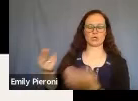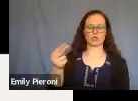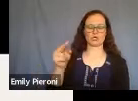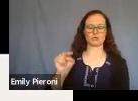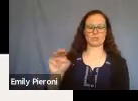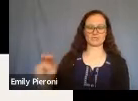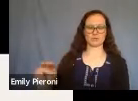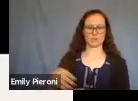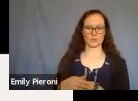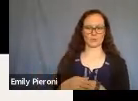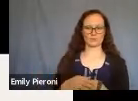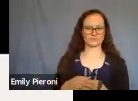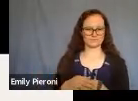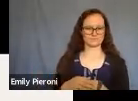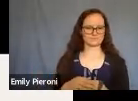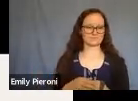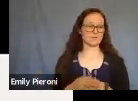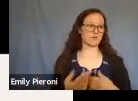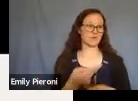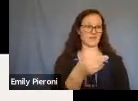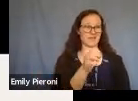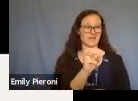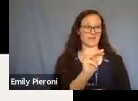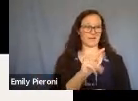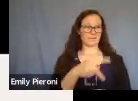Yeah, you know, hemp is in its infancy here.